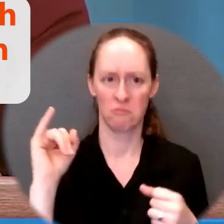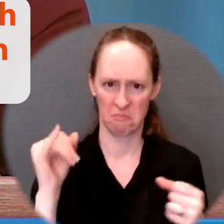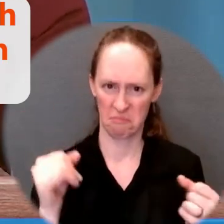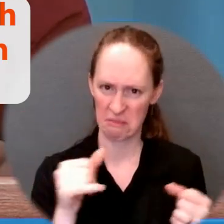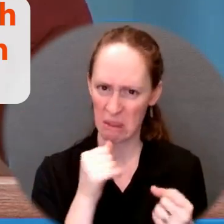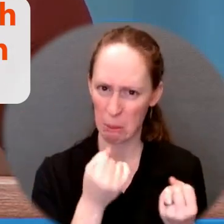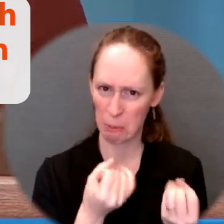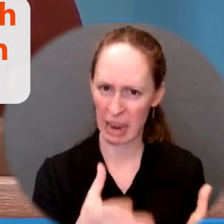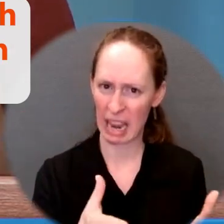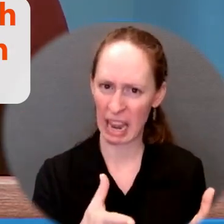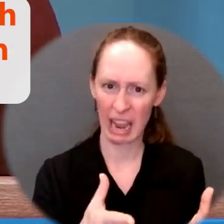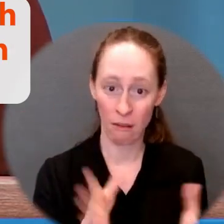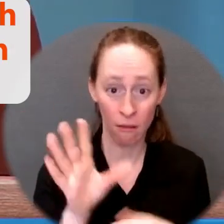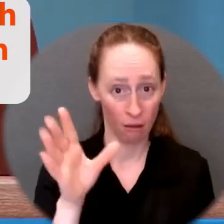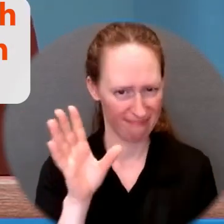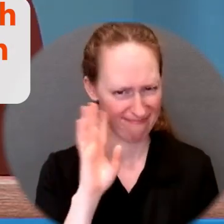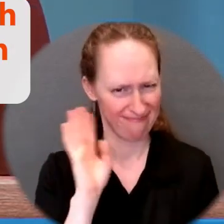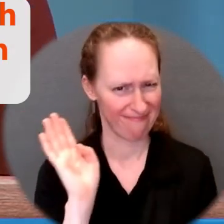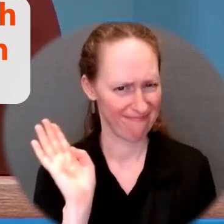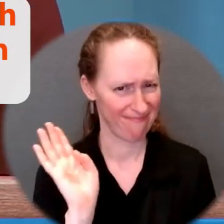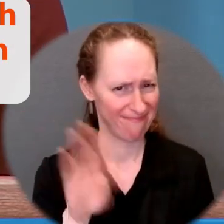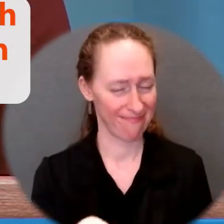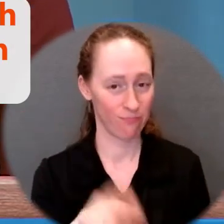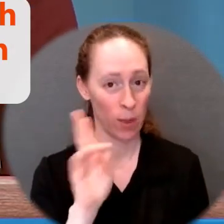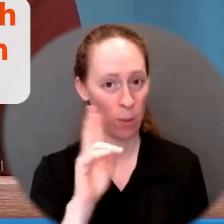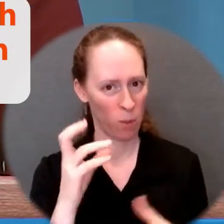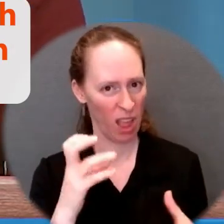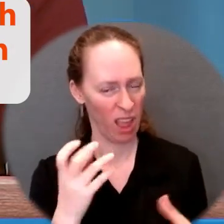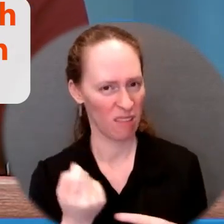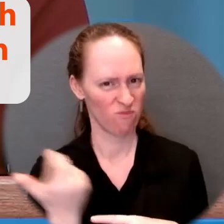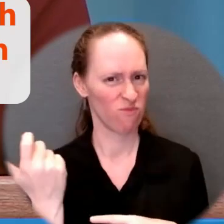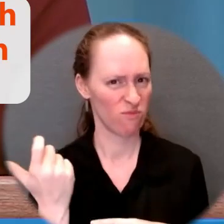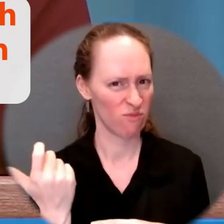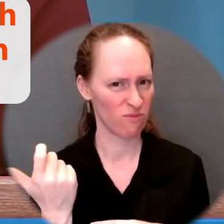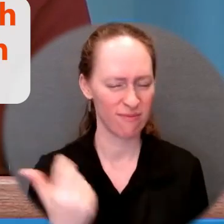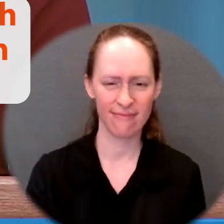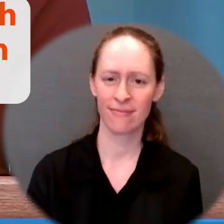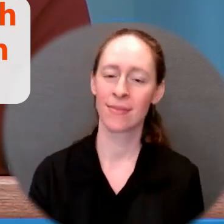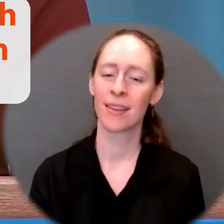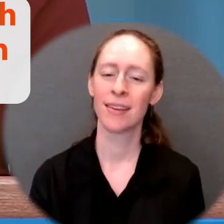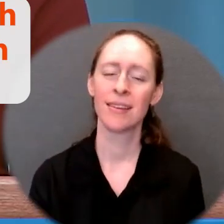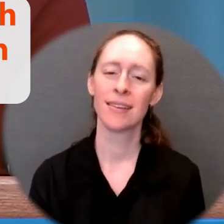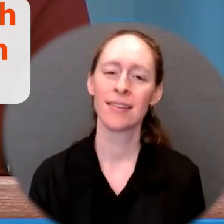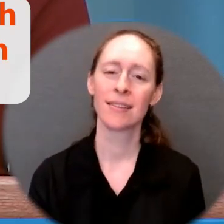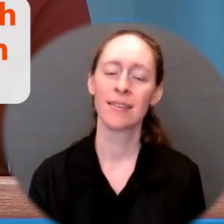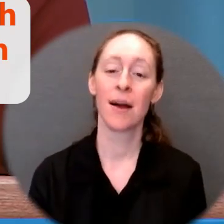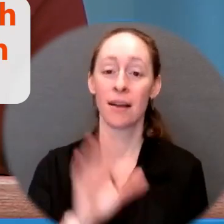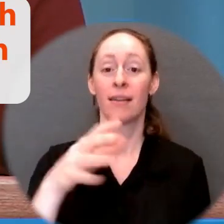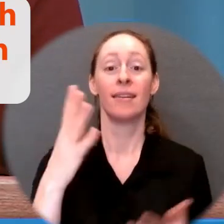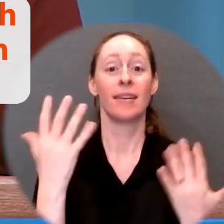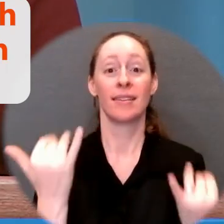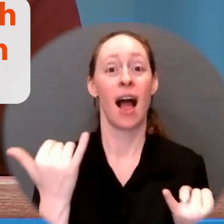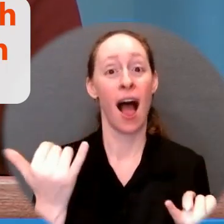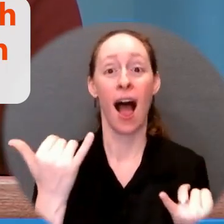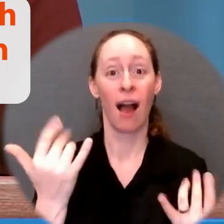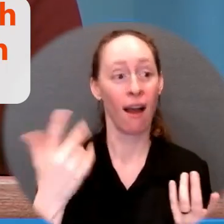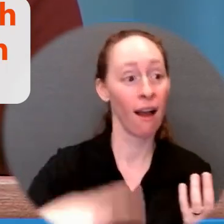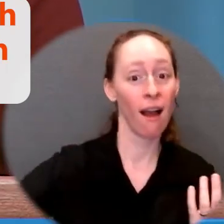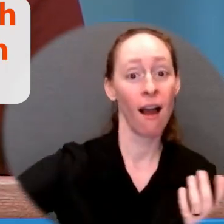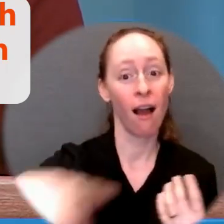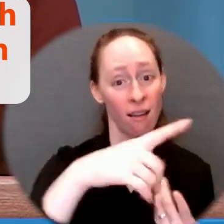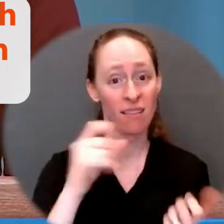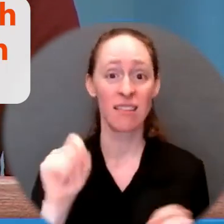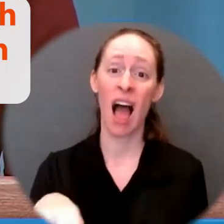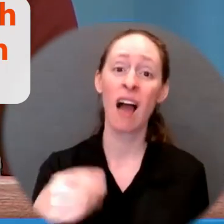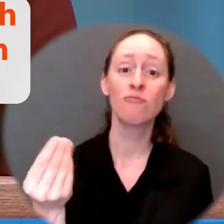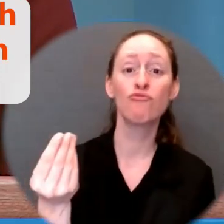repeal, 4 out of 5 consumers can find a plan that costs $10 or less a month. Additionally, 13